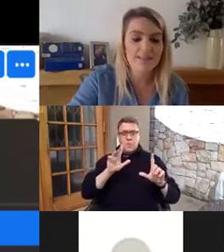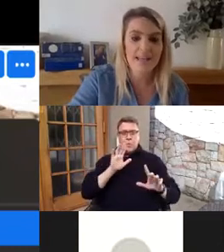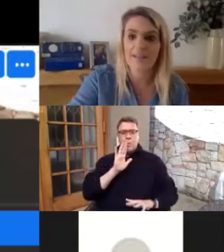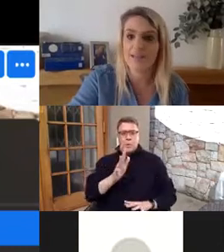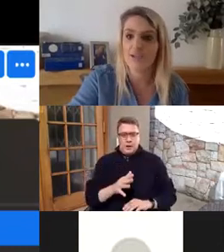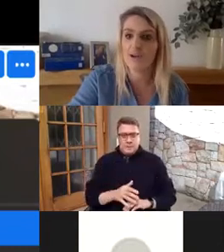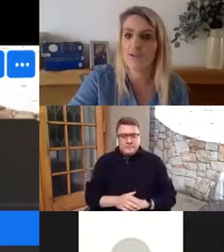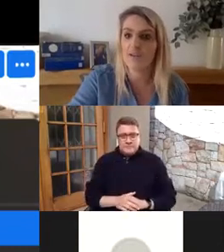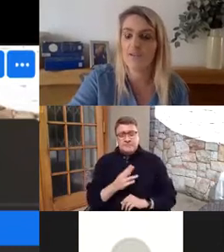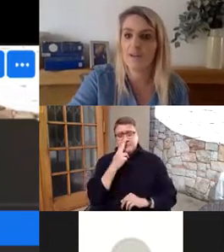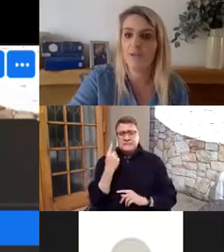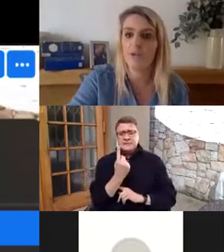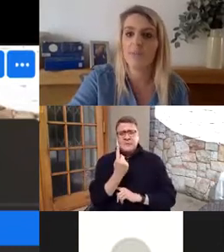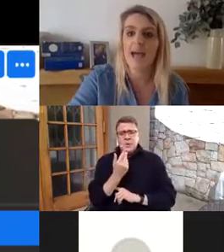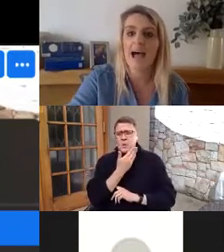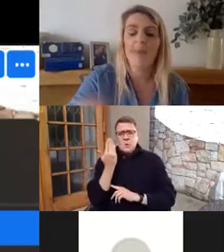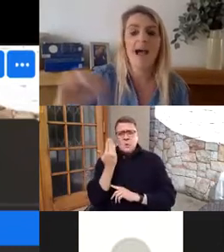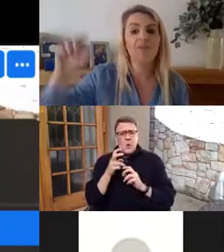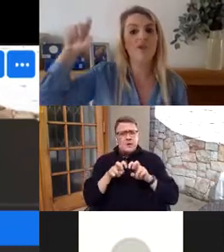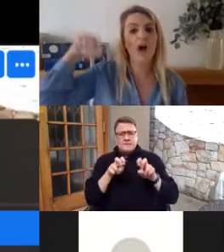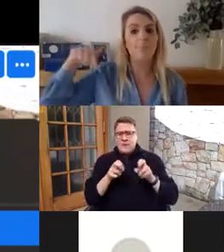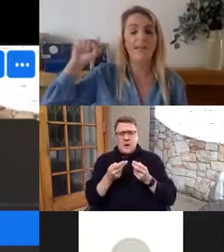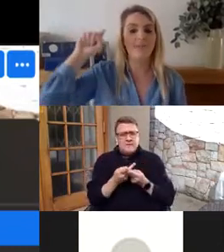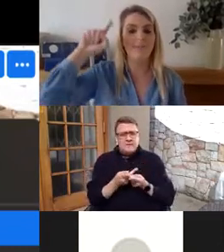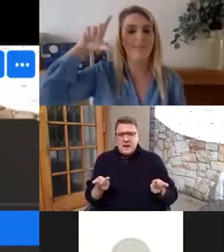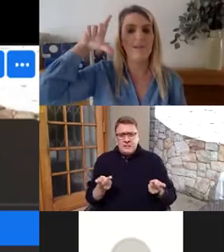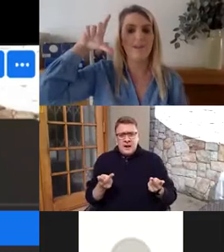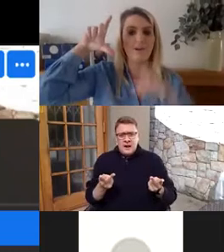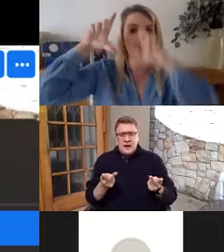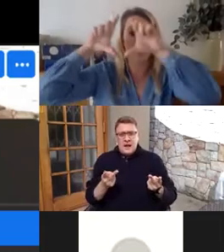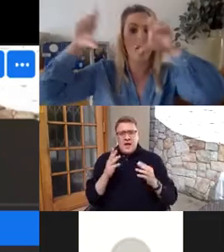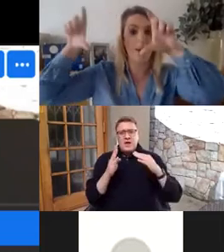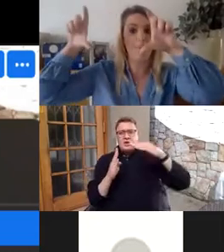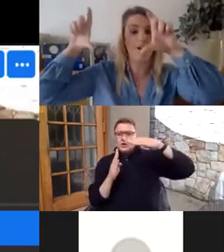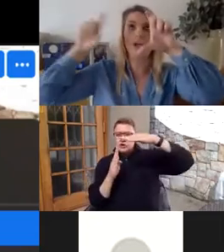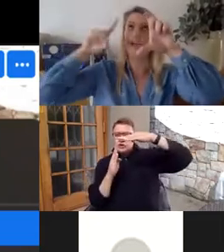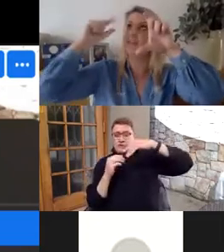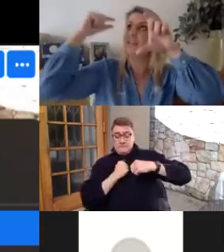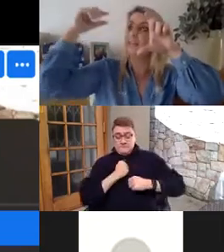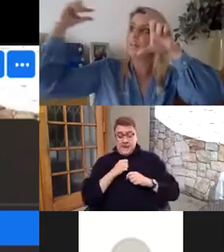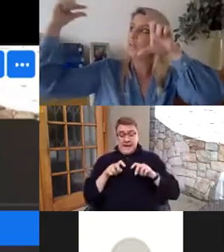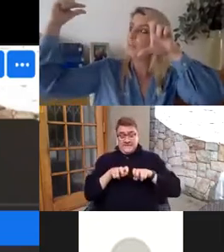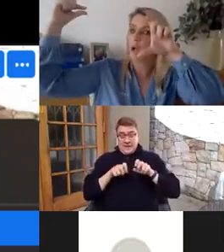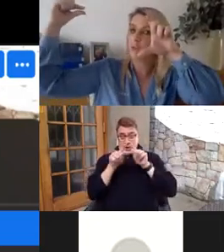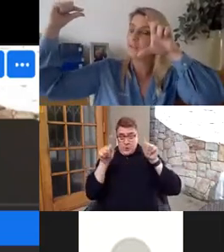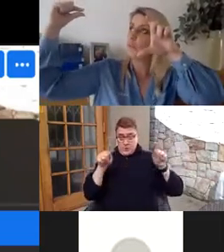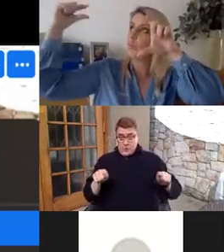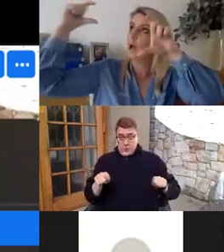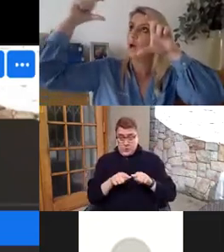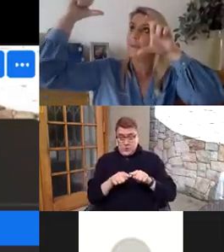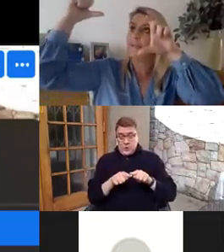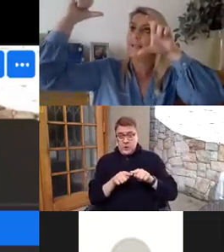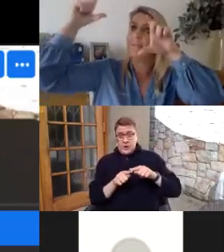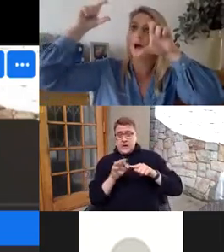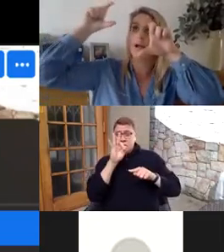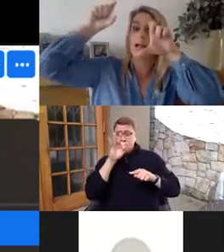somebody saying there's no video available. At the top, if you see my video at the top, you'll see there'll be 3 blocks, a small block,